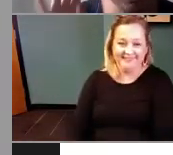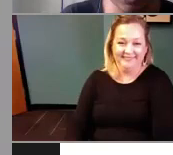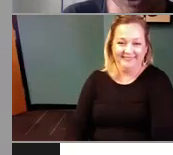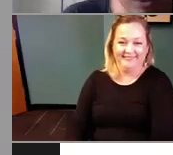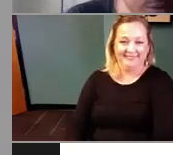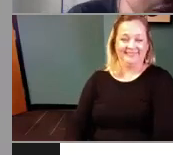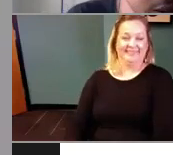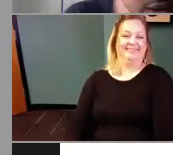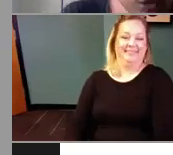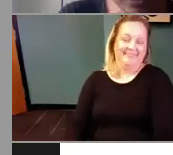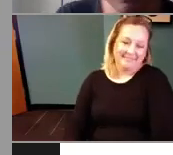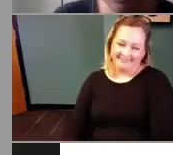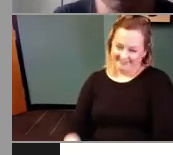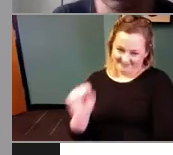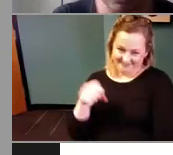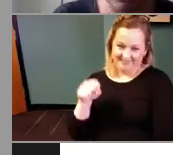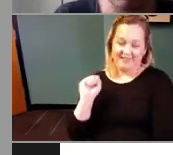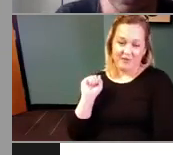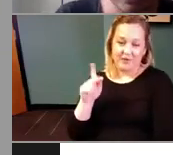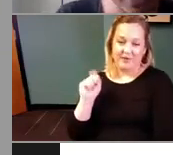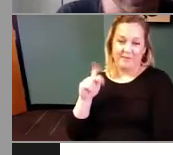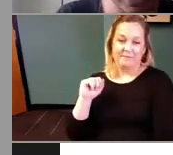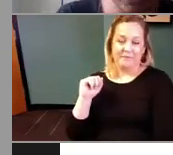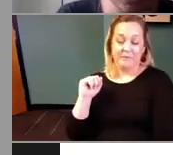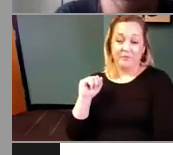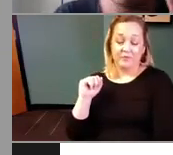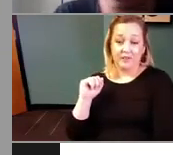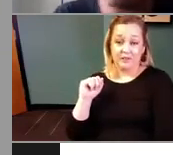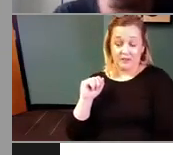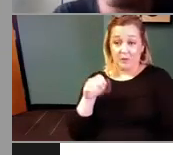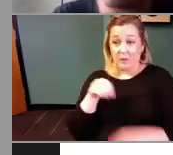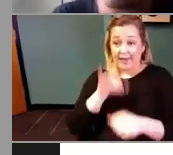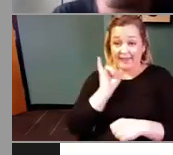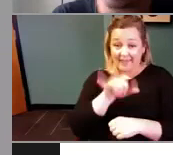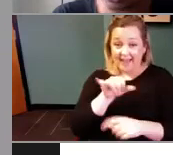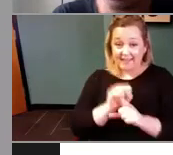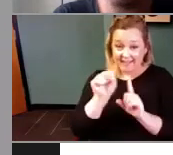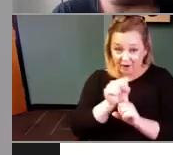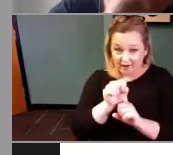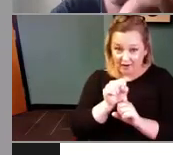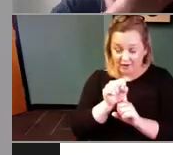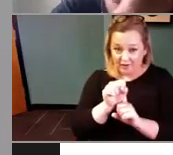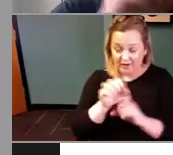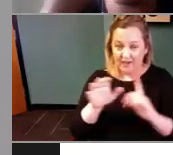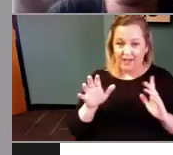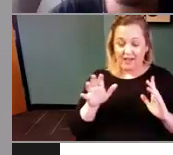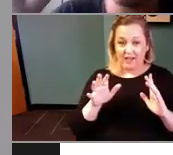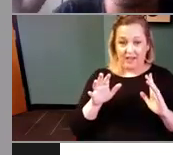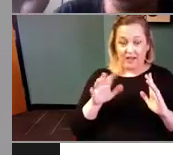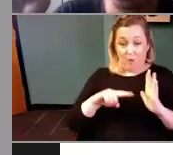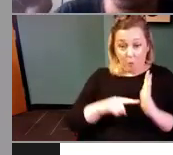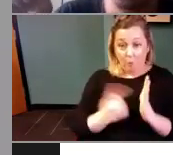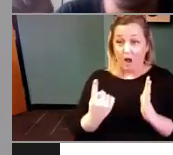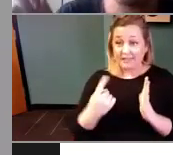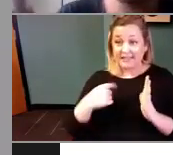Yes, yes, okay. Okay, so now in that scenario, once I'm inserting shirt, I'm also looking at the